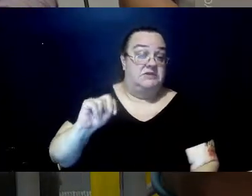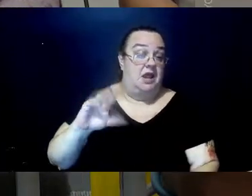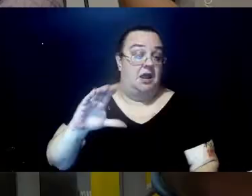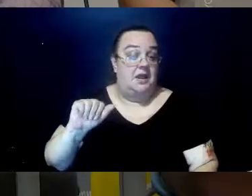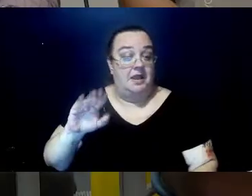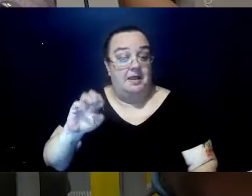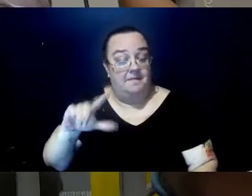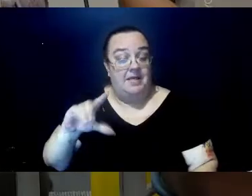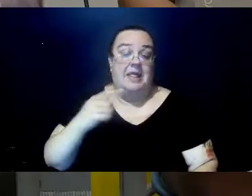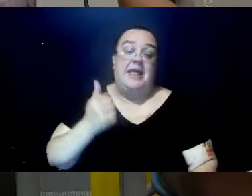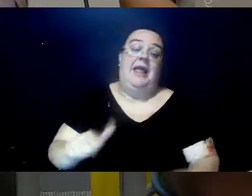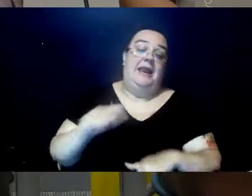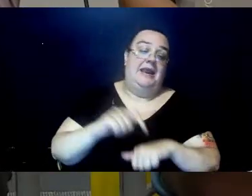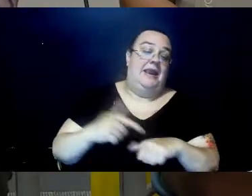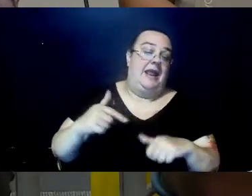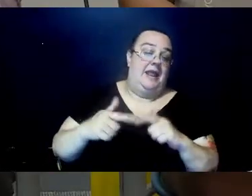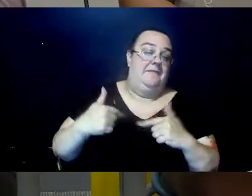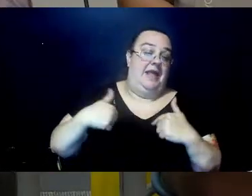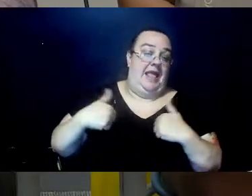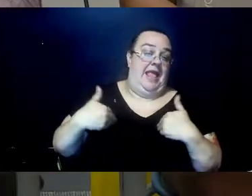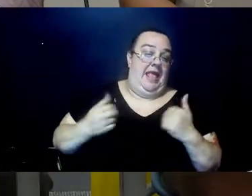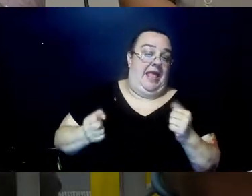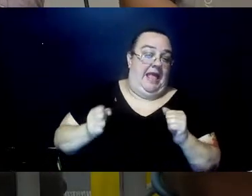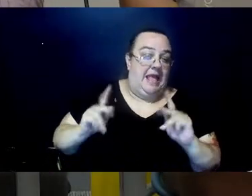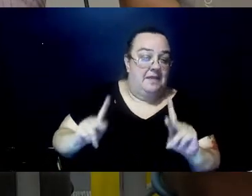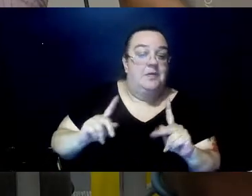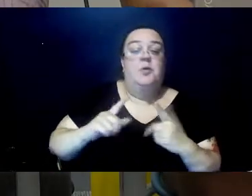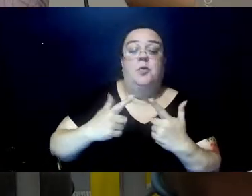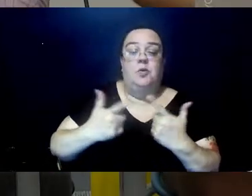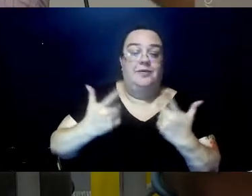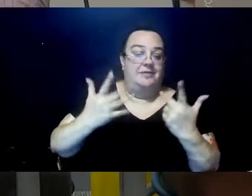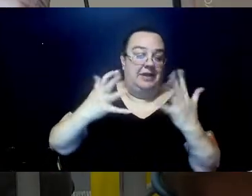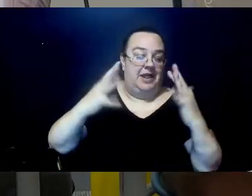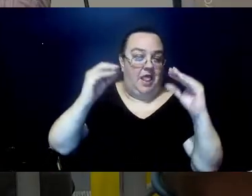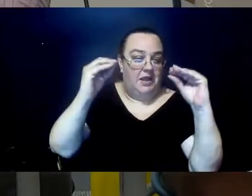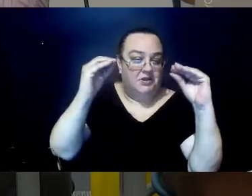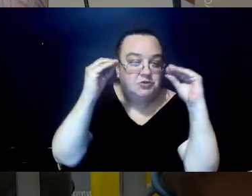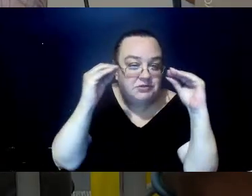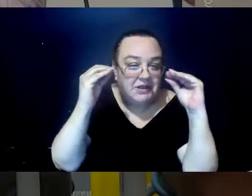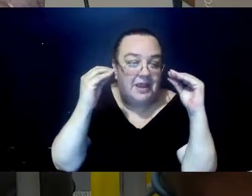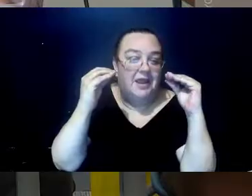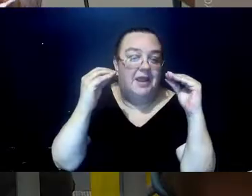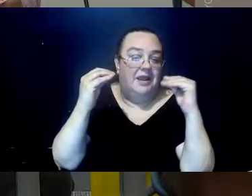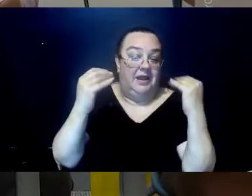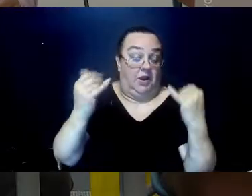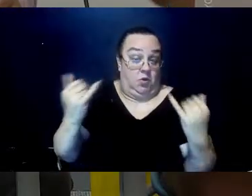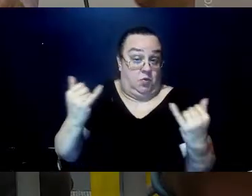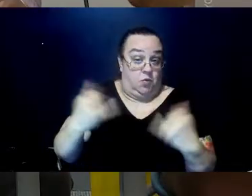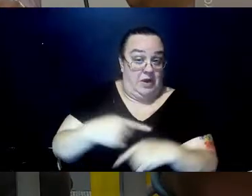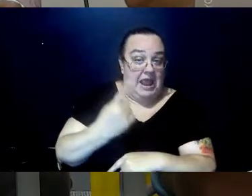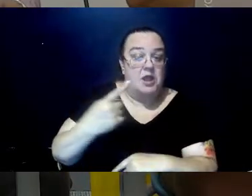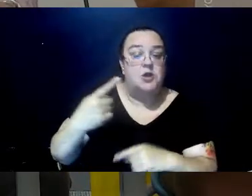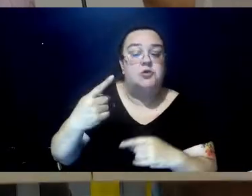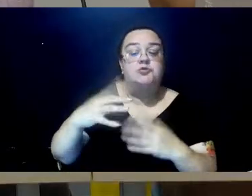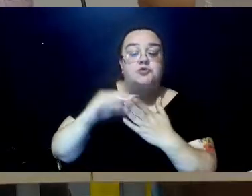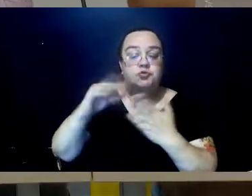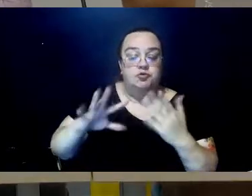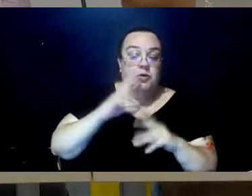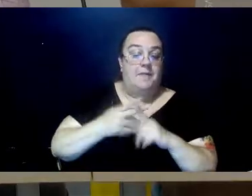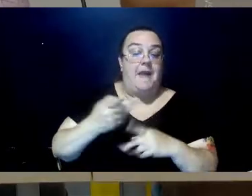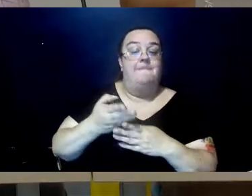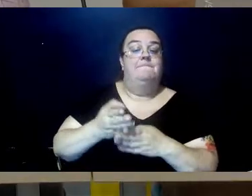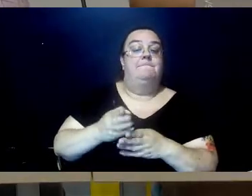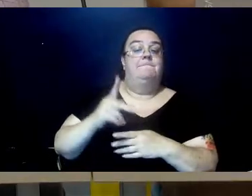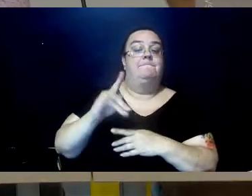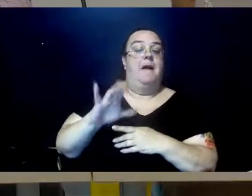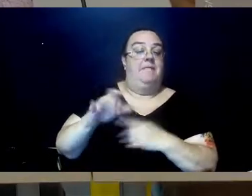Anytime I get a chance to educate today's students about public administration, I made